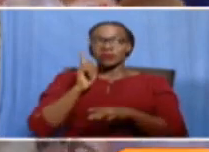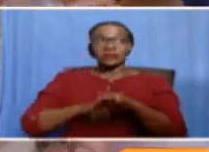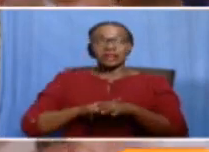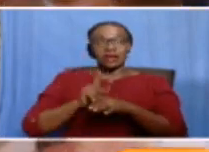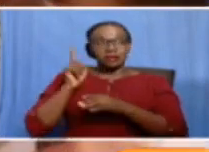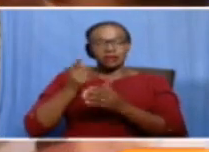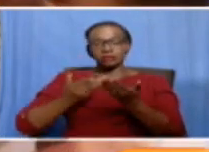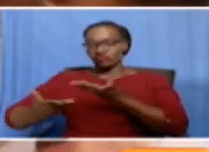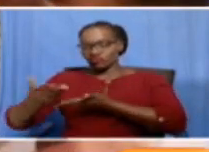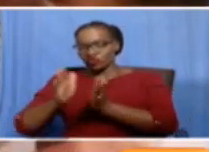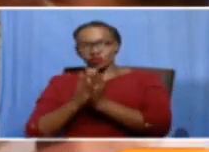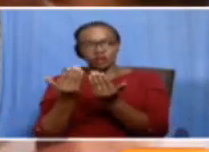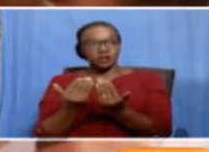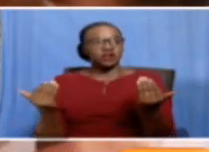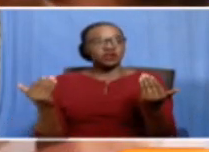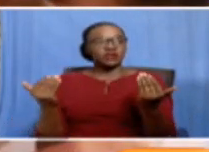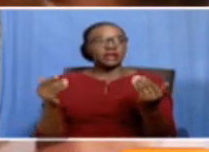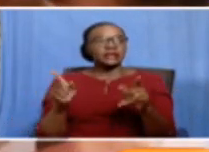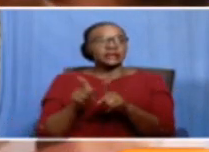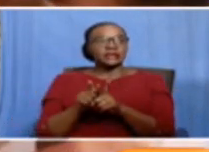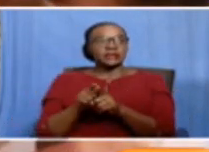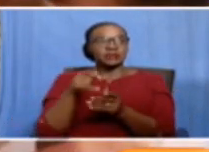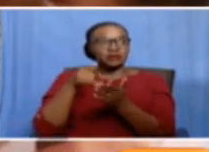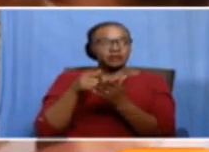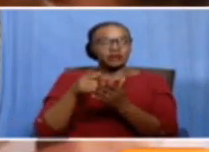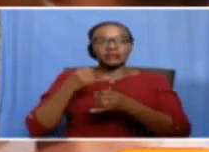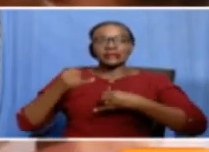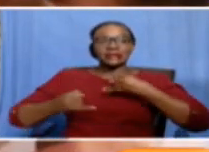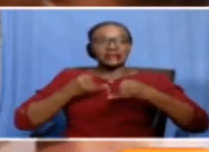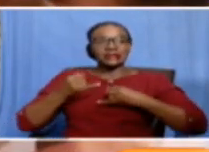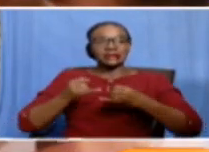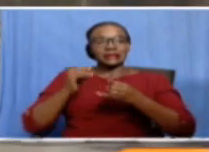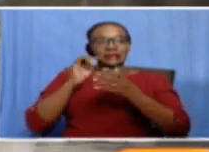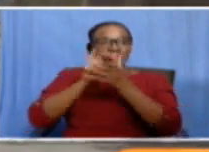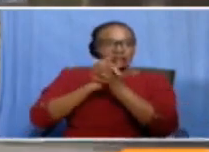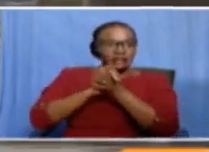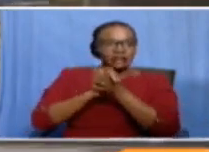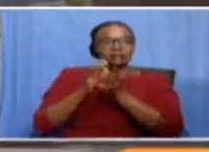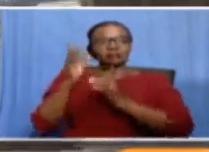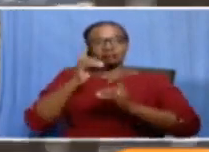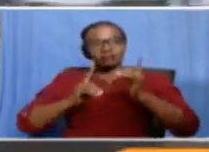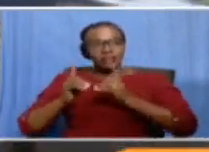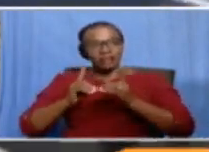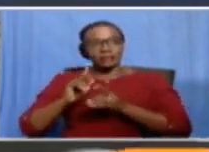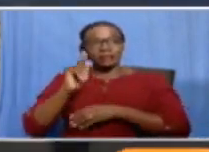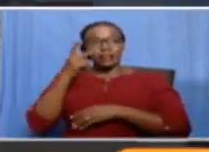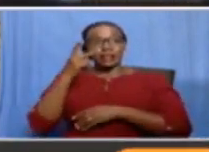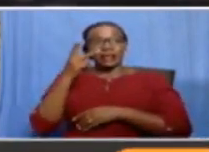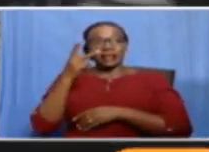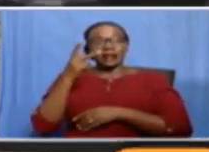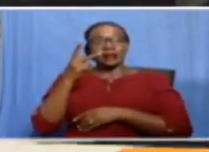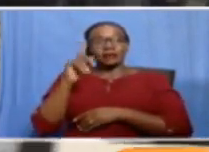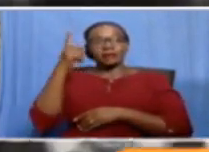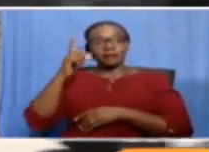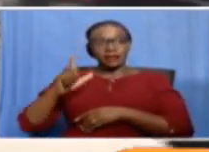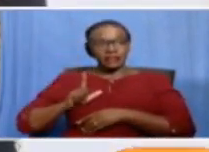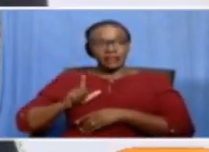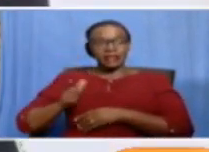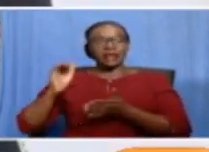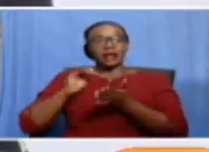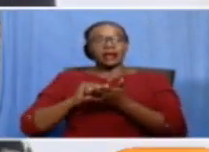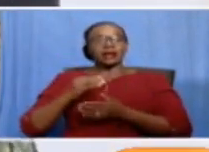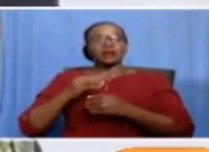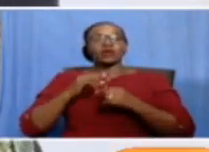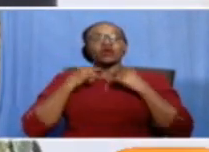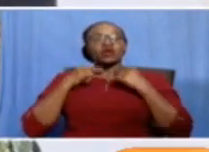Trump interacted with the children, who engaged her in joyful greetings and dances. Kenyan First Lady Margaret Kenyatta then hosted